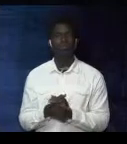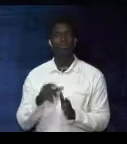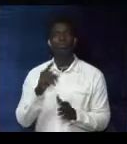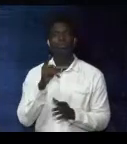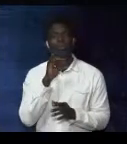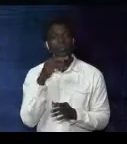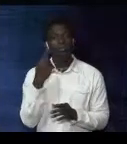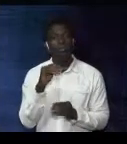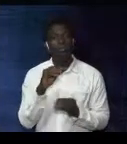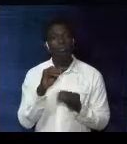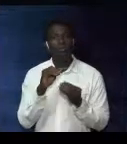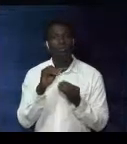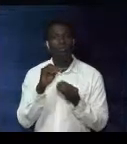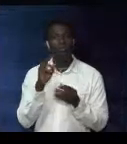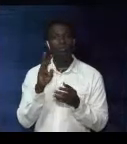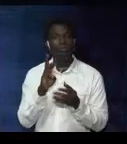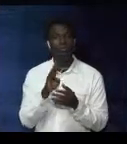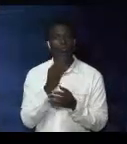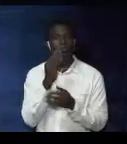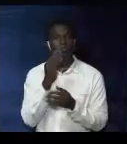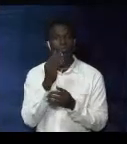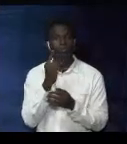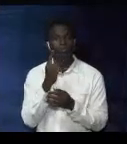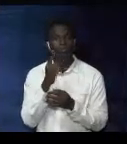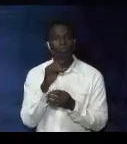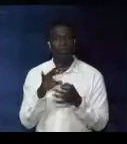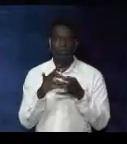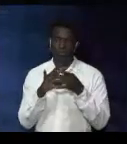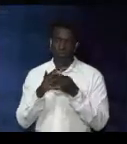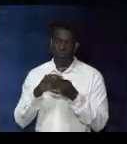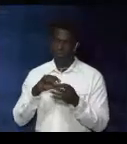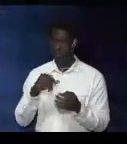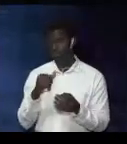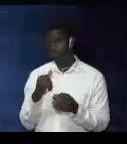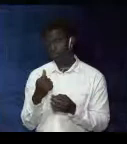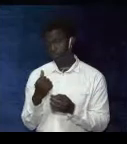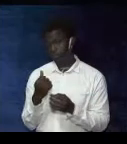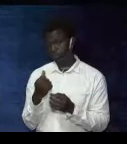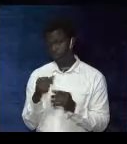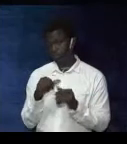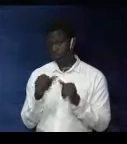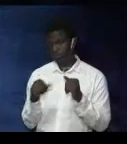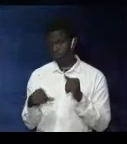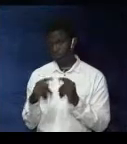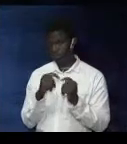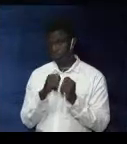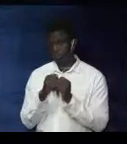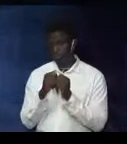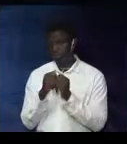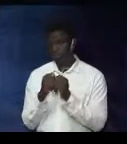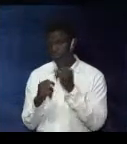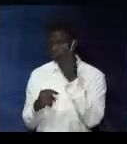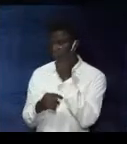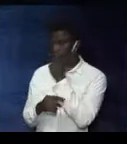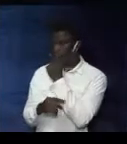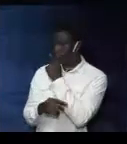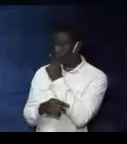So where is the 4th one? Well, we can try and join the other angles together.